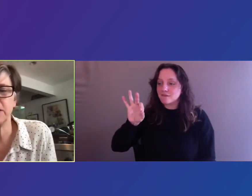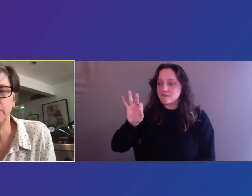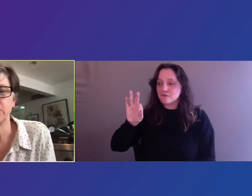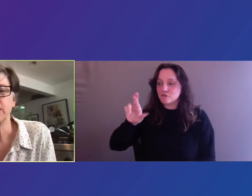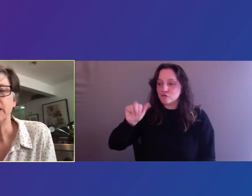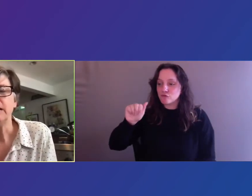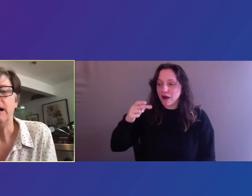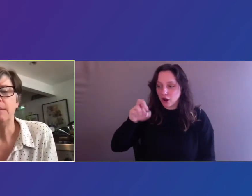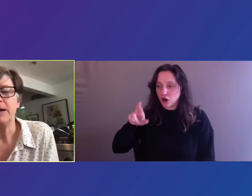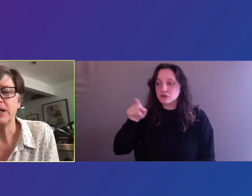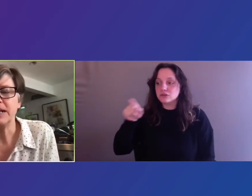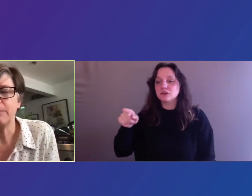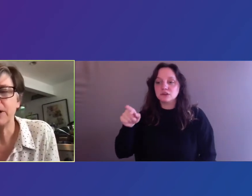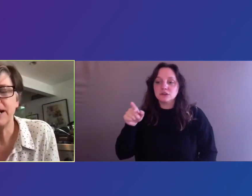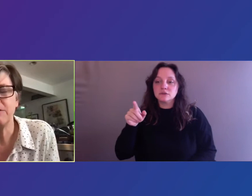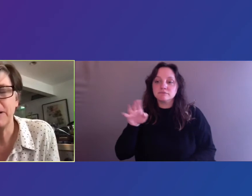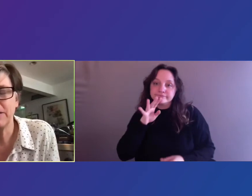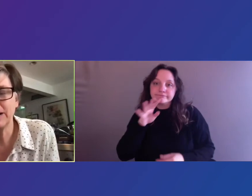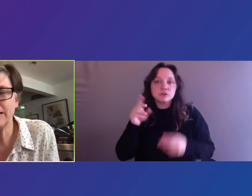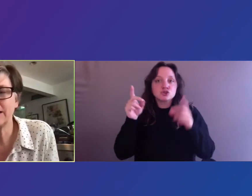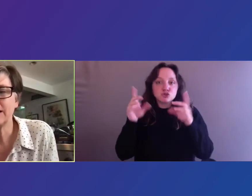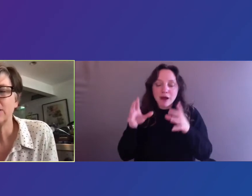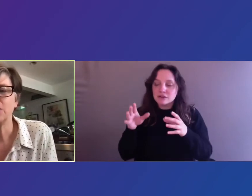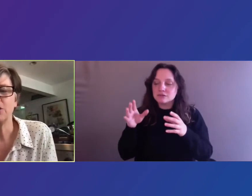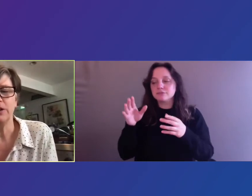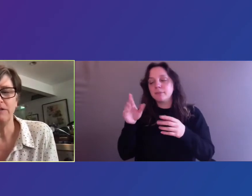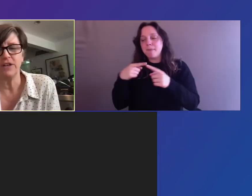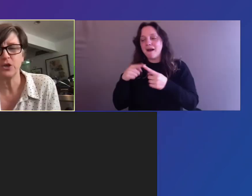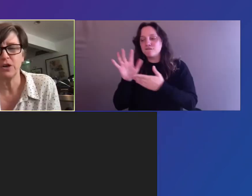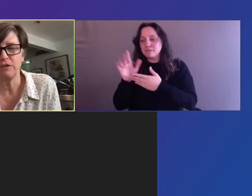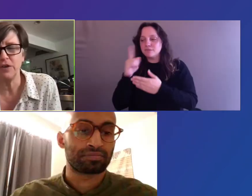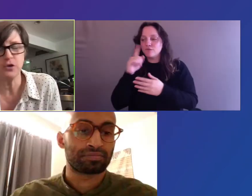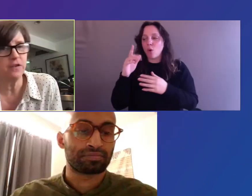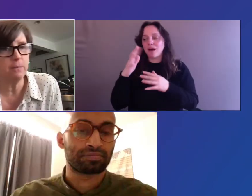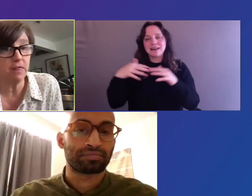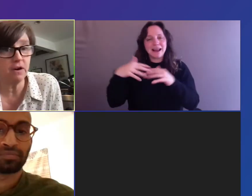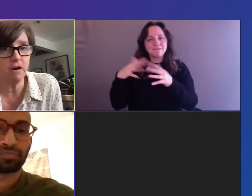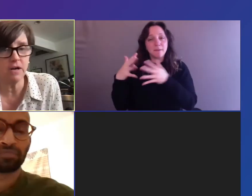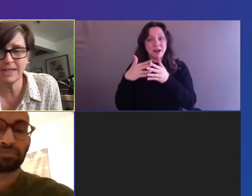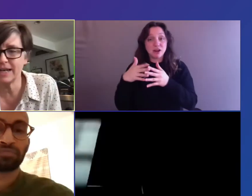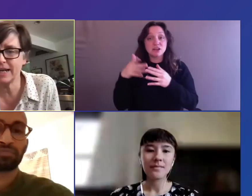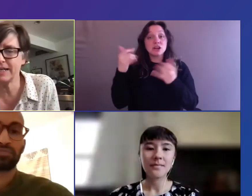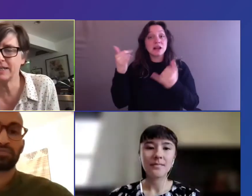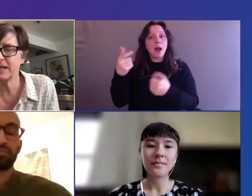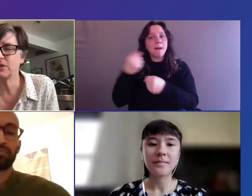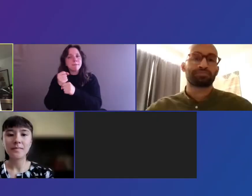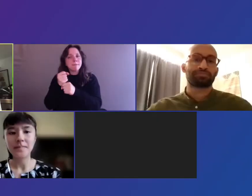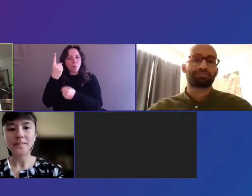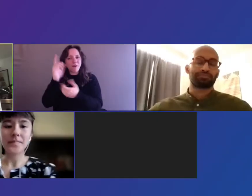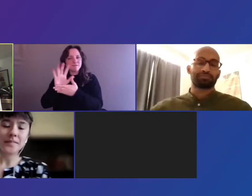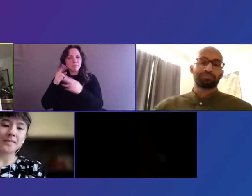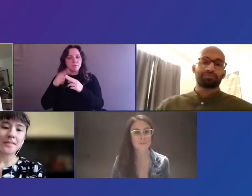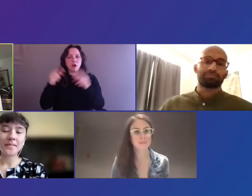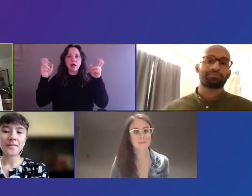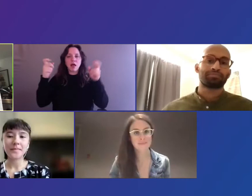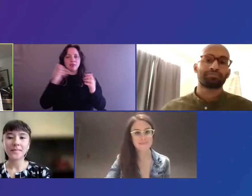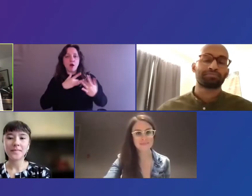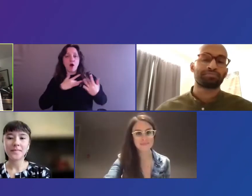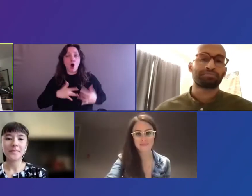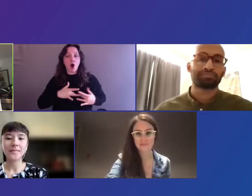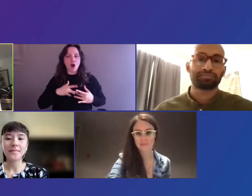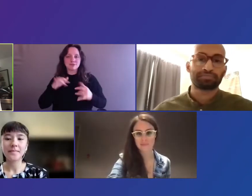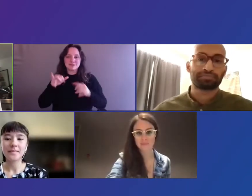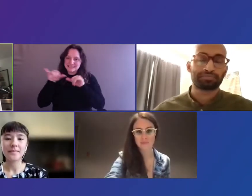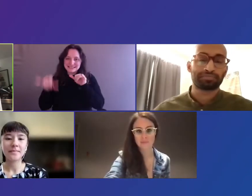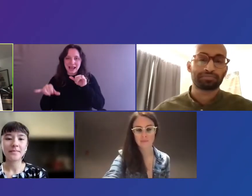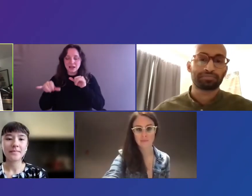feature films about contemporary Native Americans. She's currently finishing her feature film, The Heart Stays, so look out for that. She's